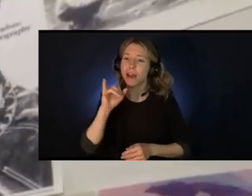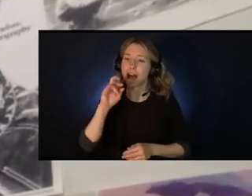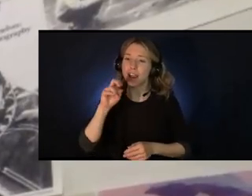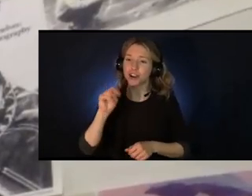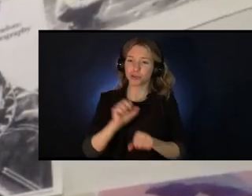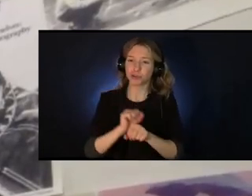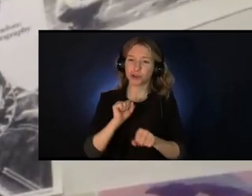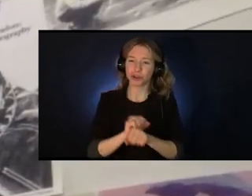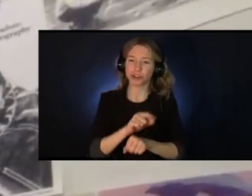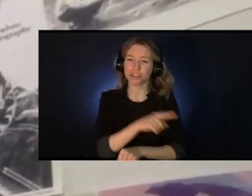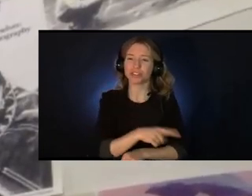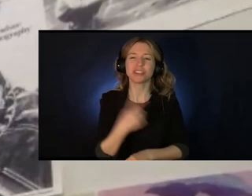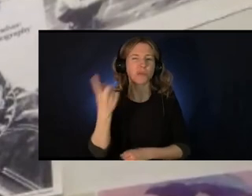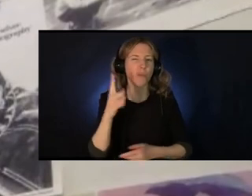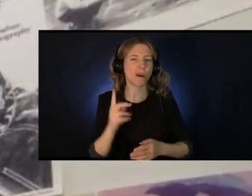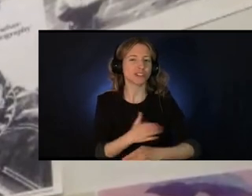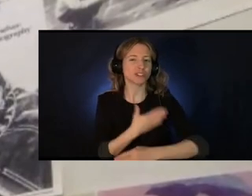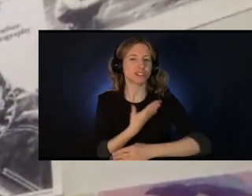of mine.